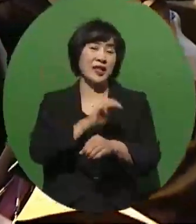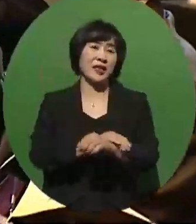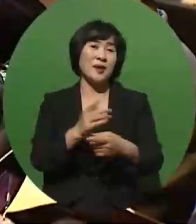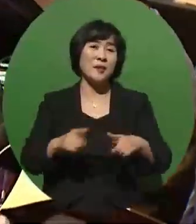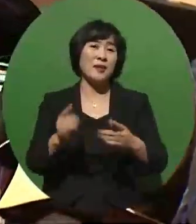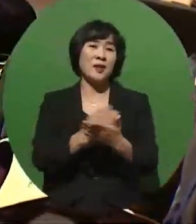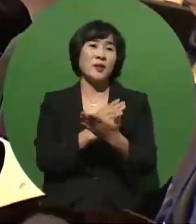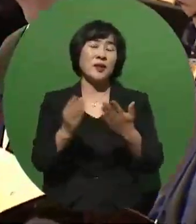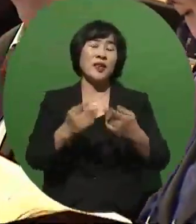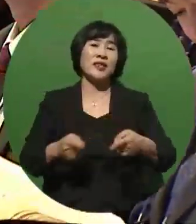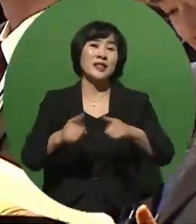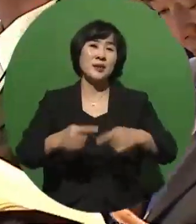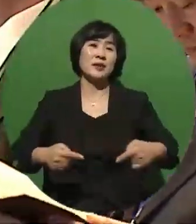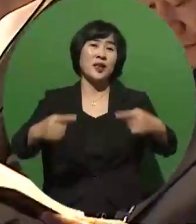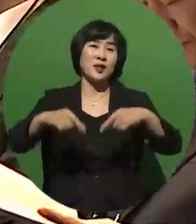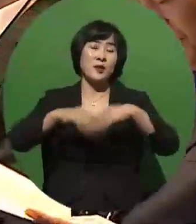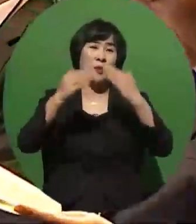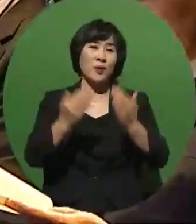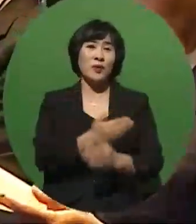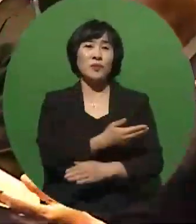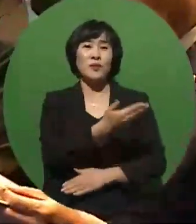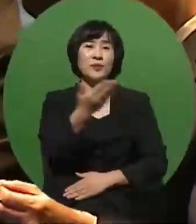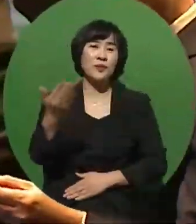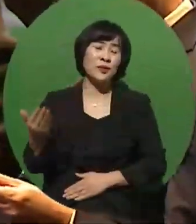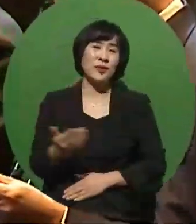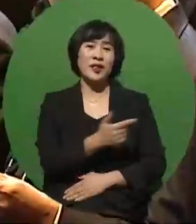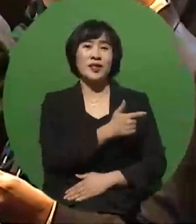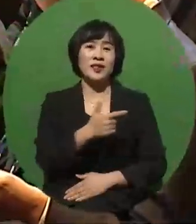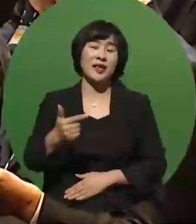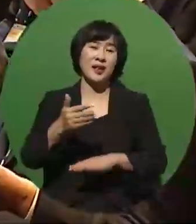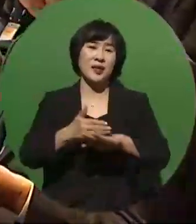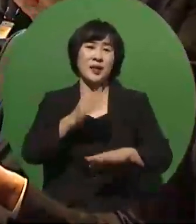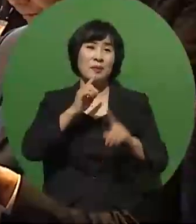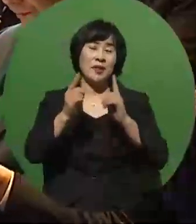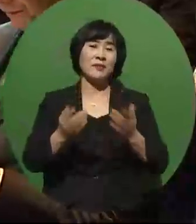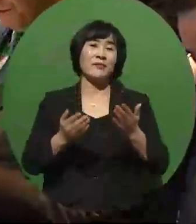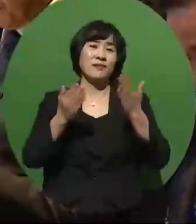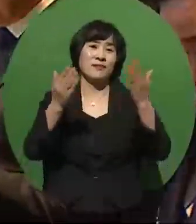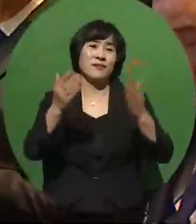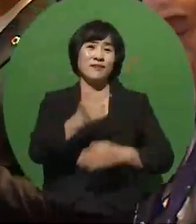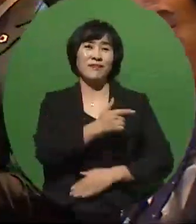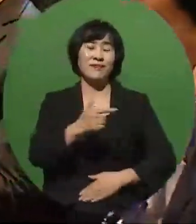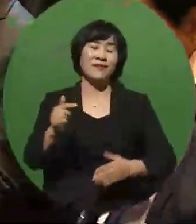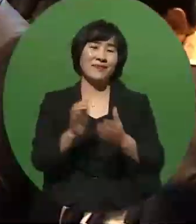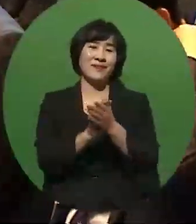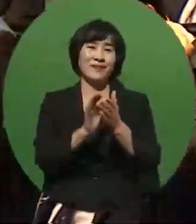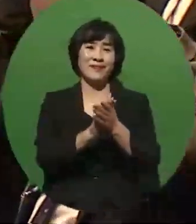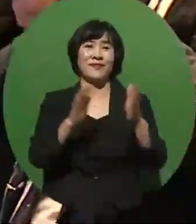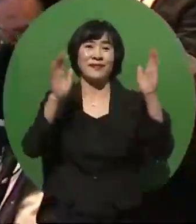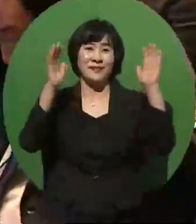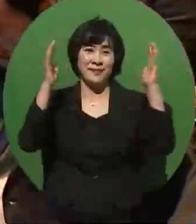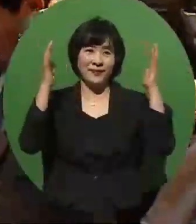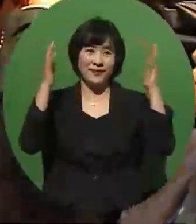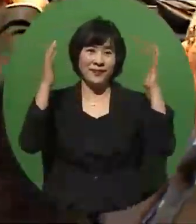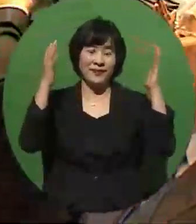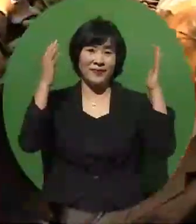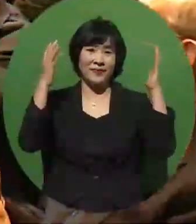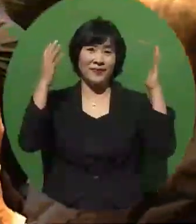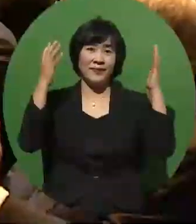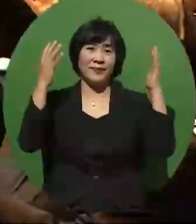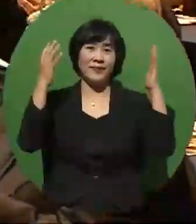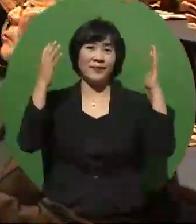For the future of humanity and the nature, all of us are gathered to share their wisdom and insight.